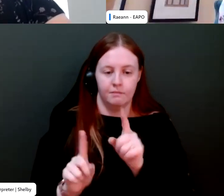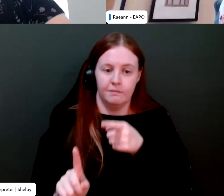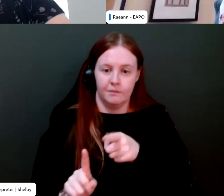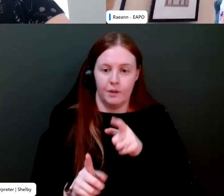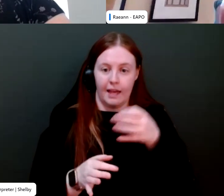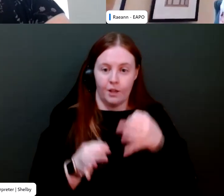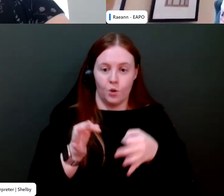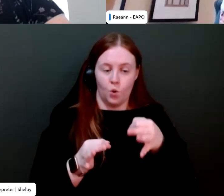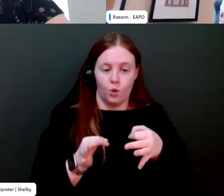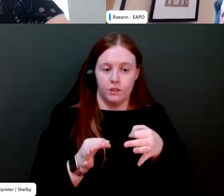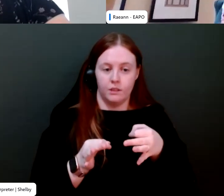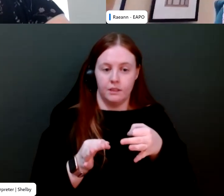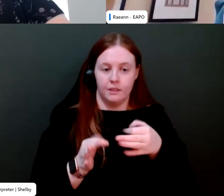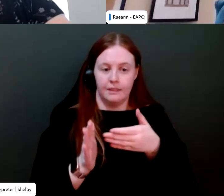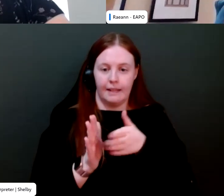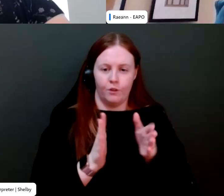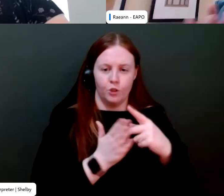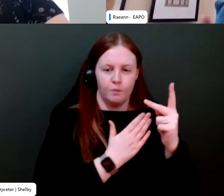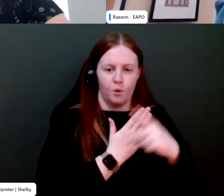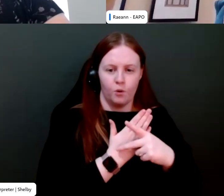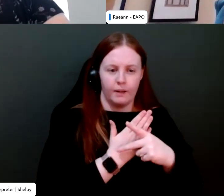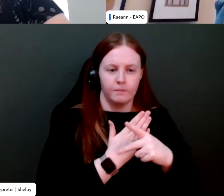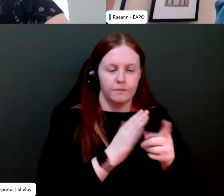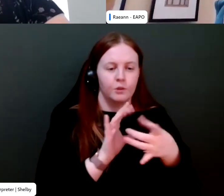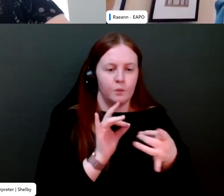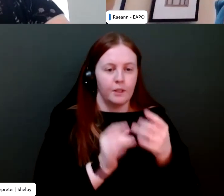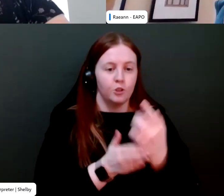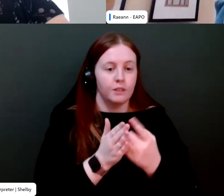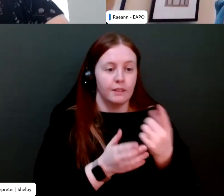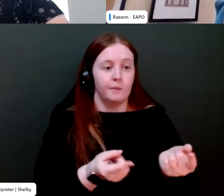program where you were talking about somebody comes in and